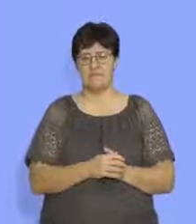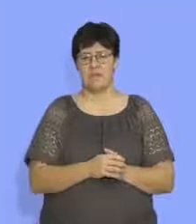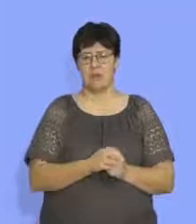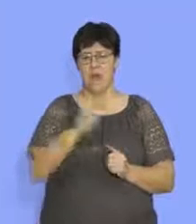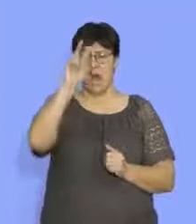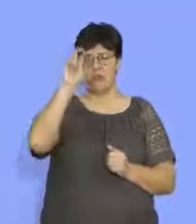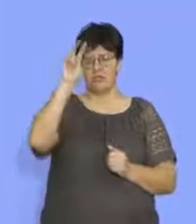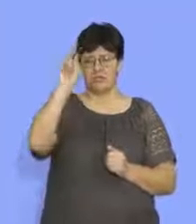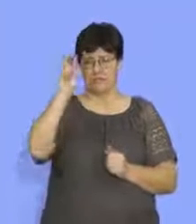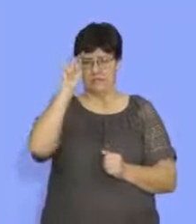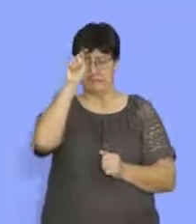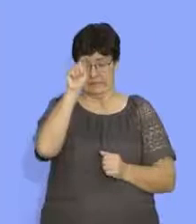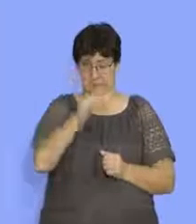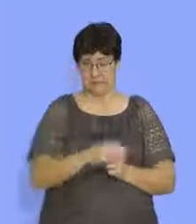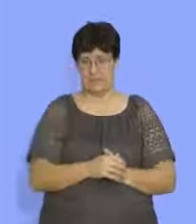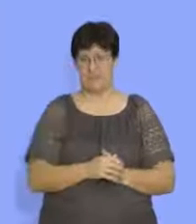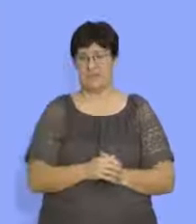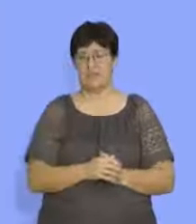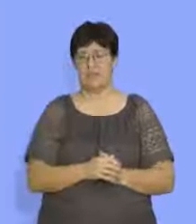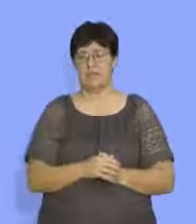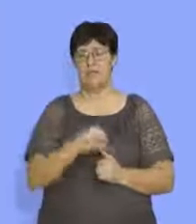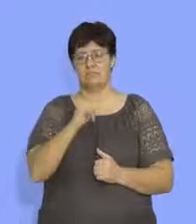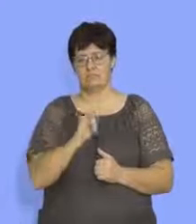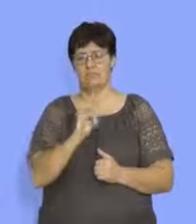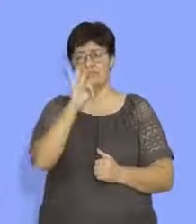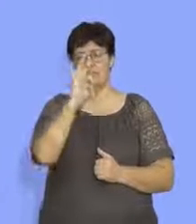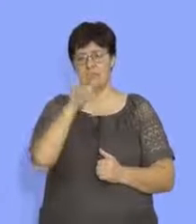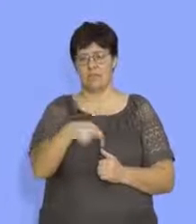apostrophes, I think, at the top there. And this still gives me